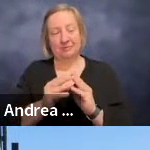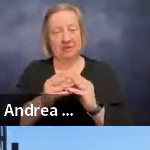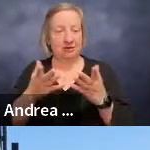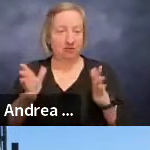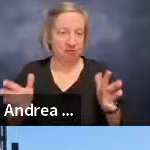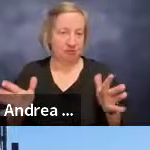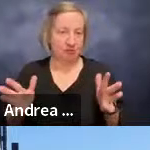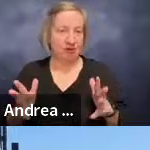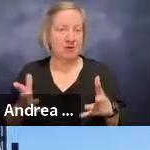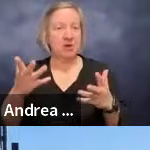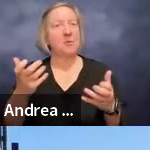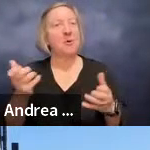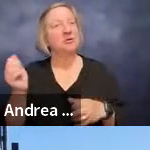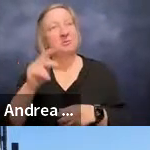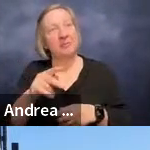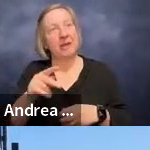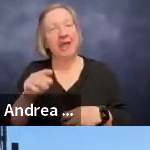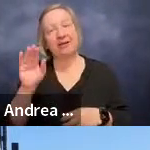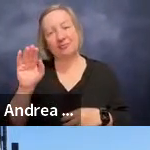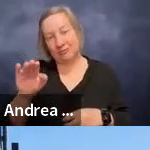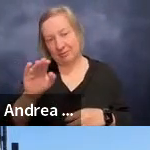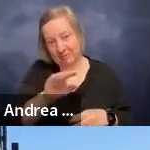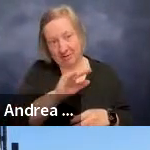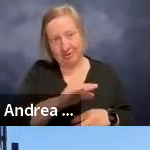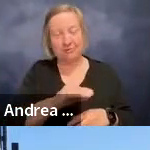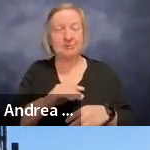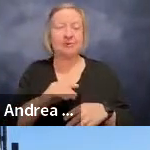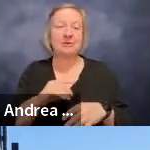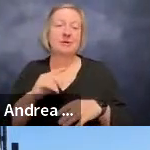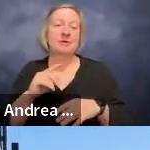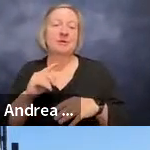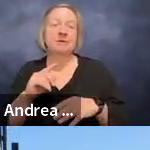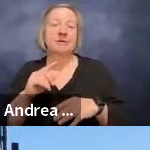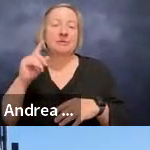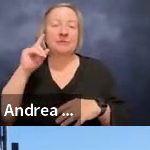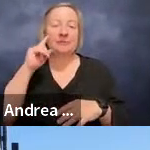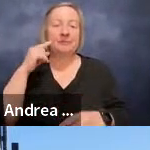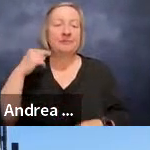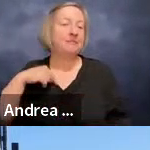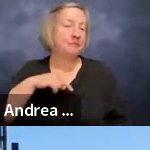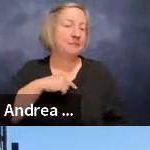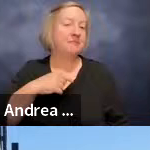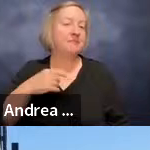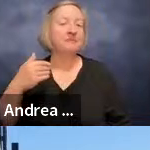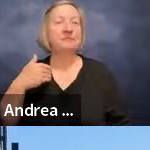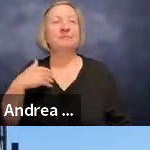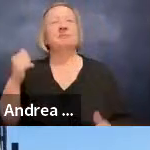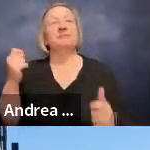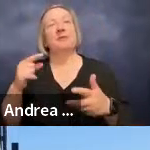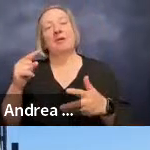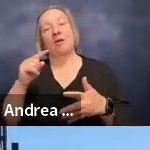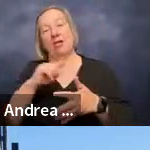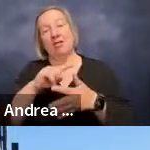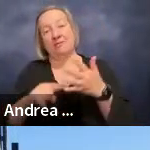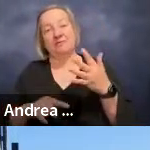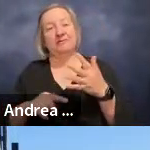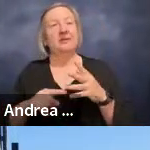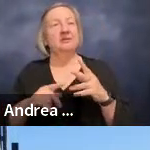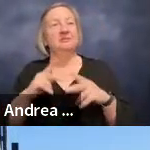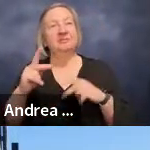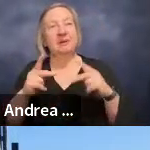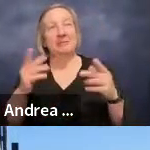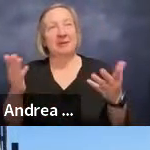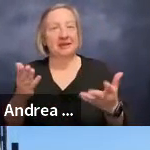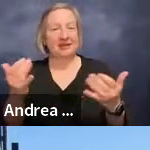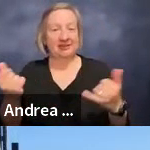to come back with a reminder on, I think we have all of these parties here today in some